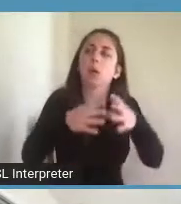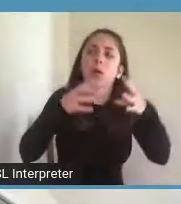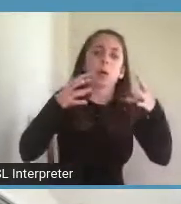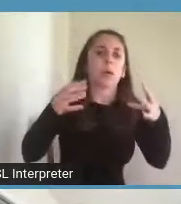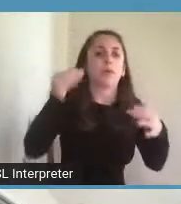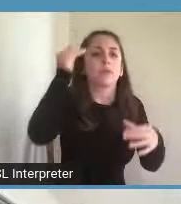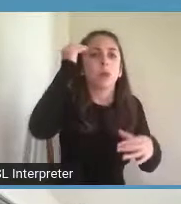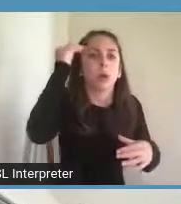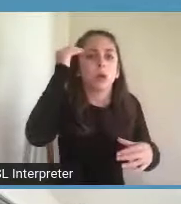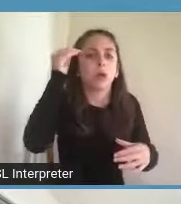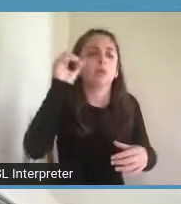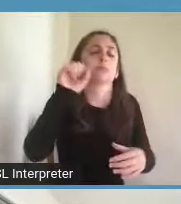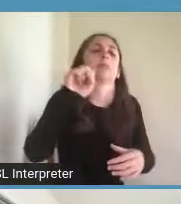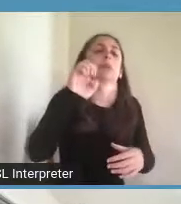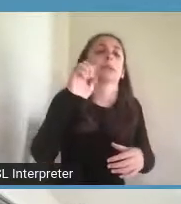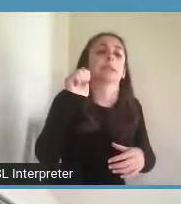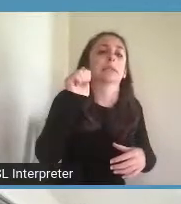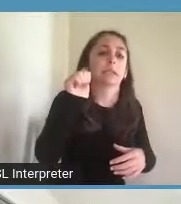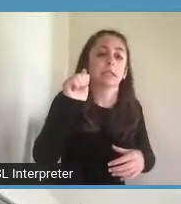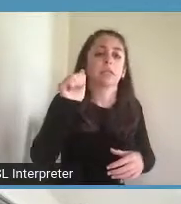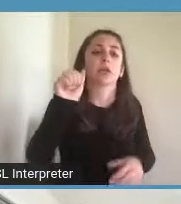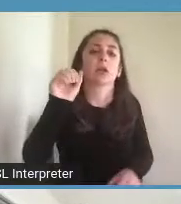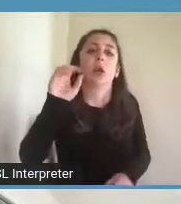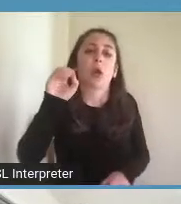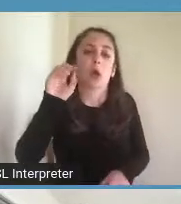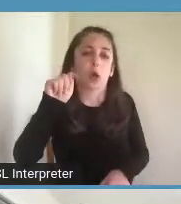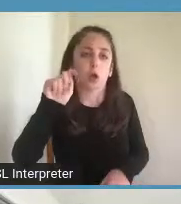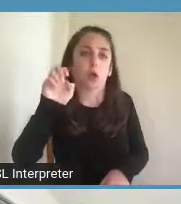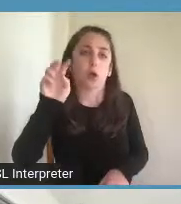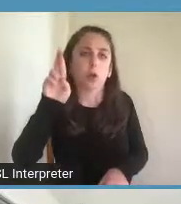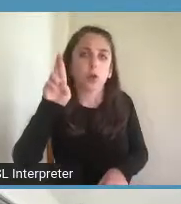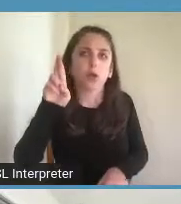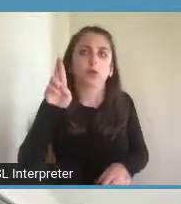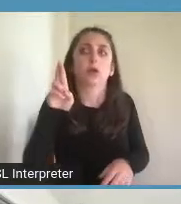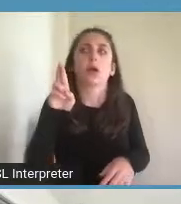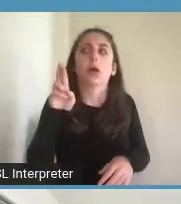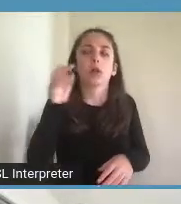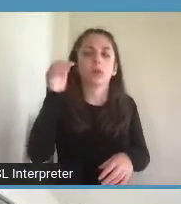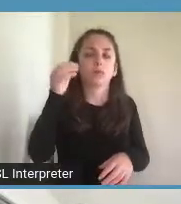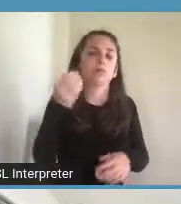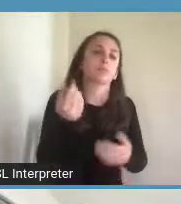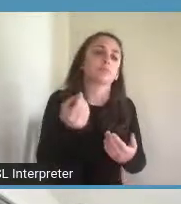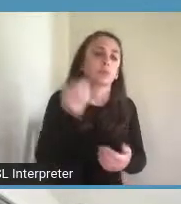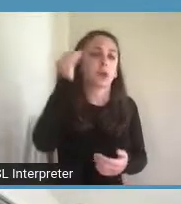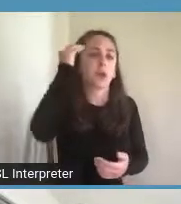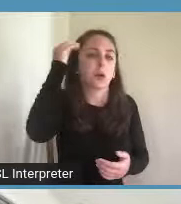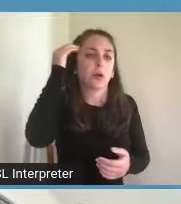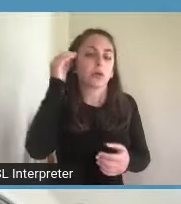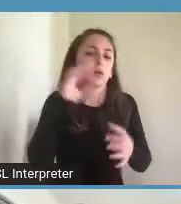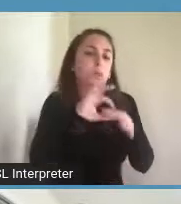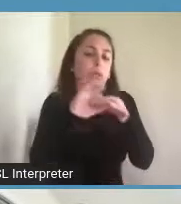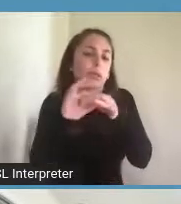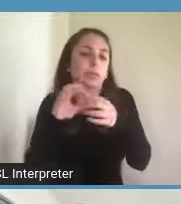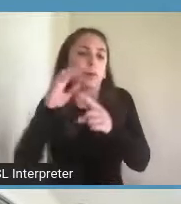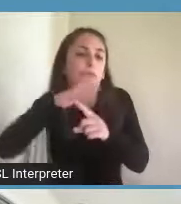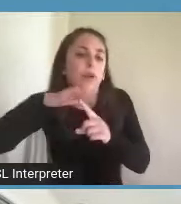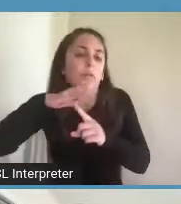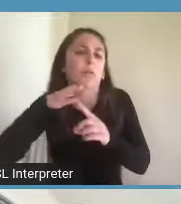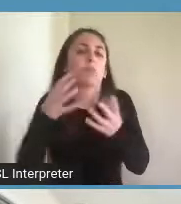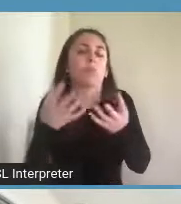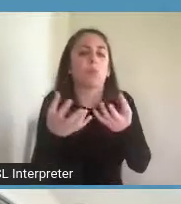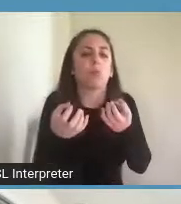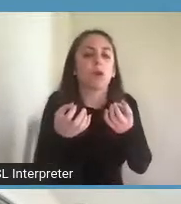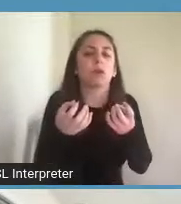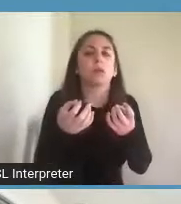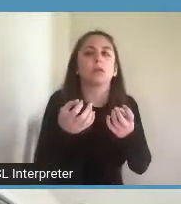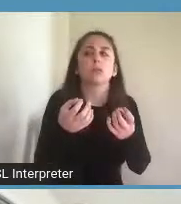otters and how important they are to the environment. We wanted our sea otter pages to rank better in search. So we looked at,